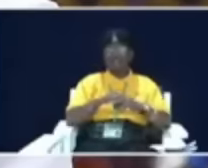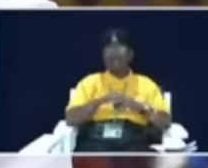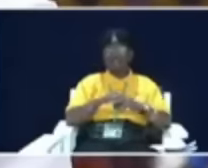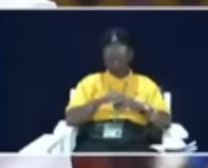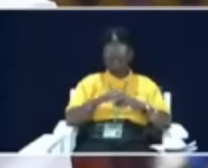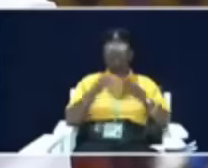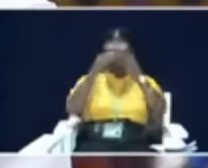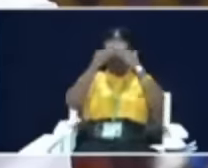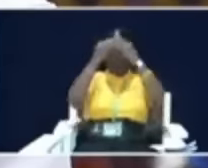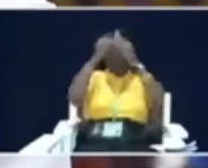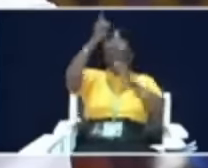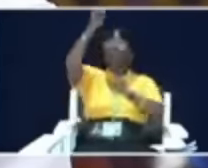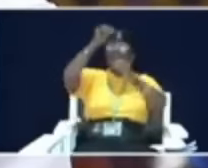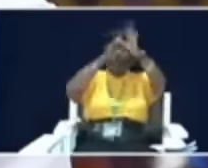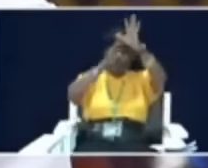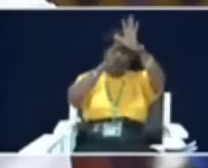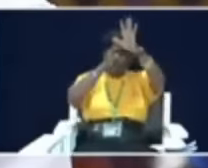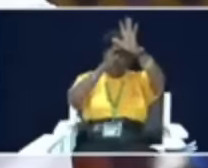Thank you, Father.